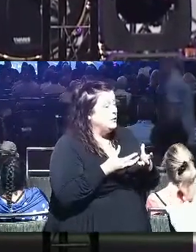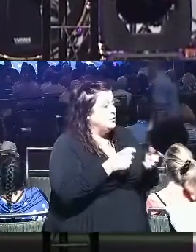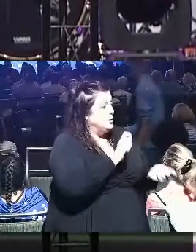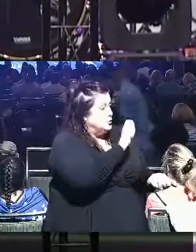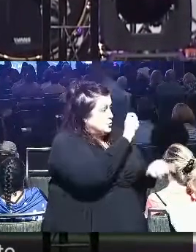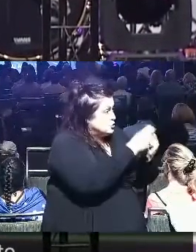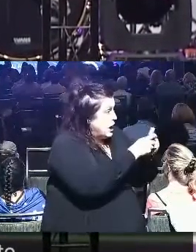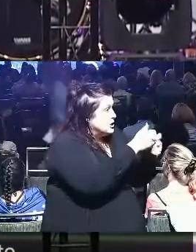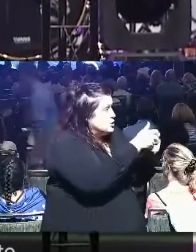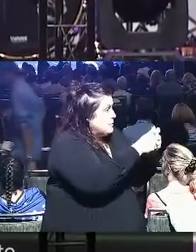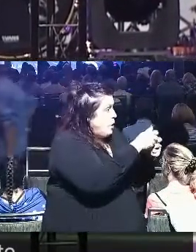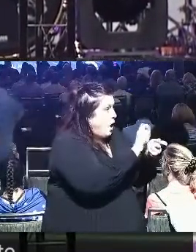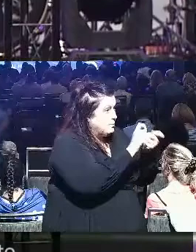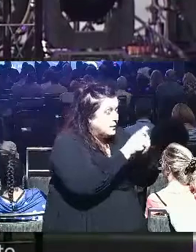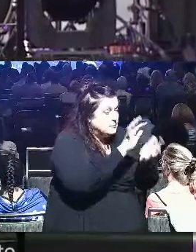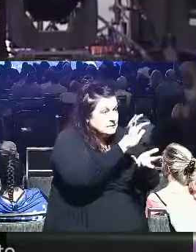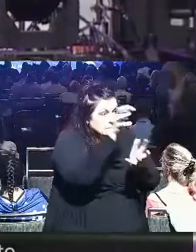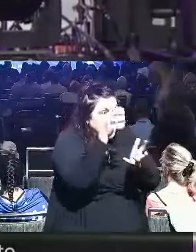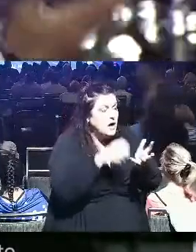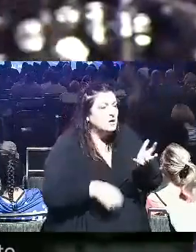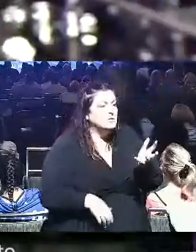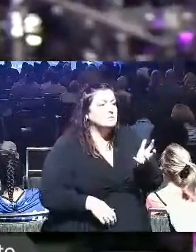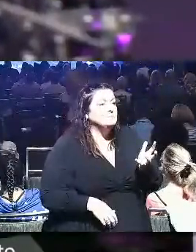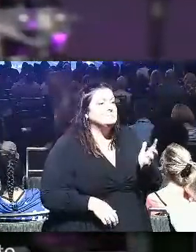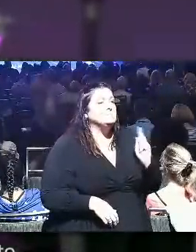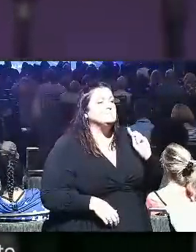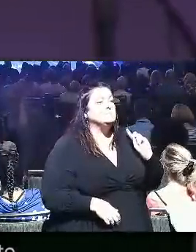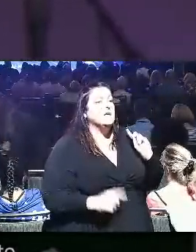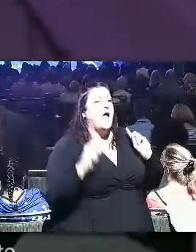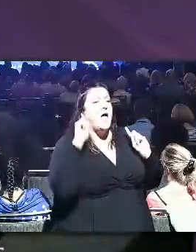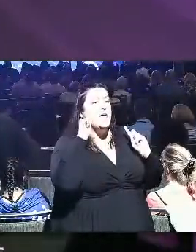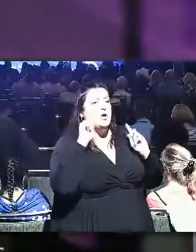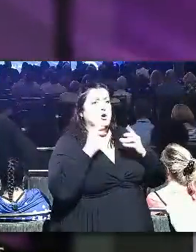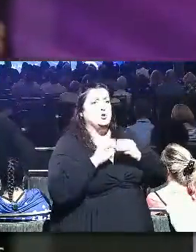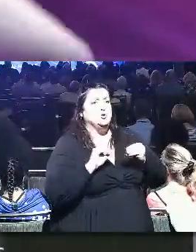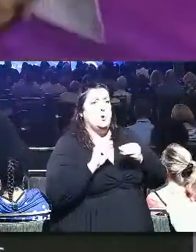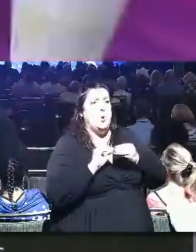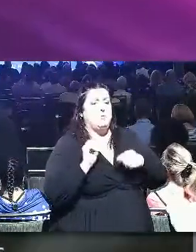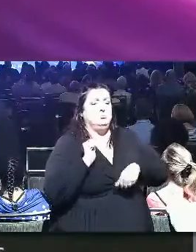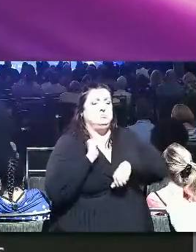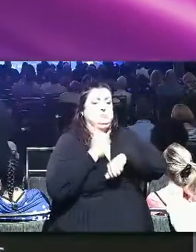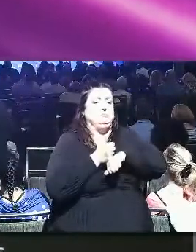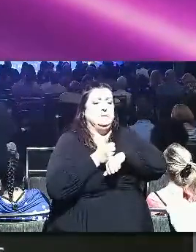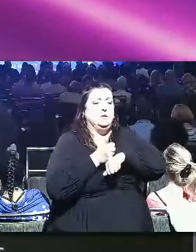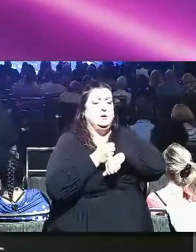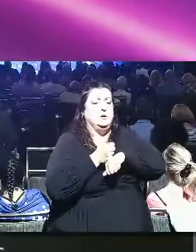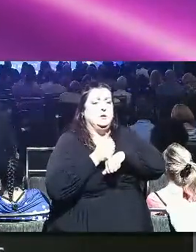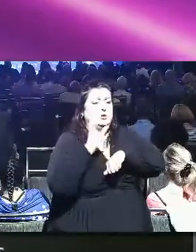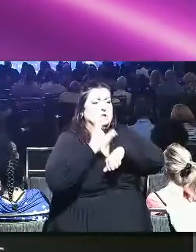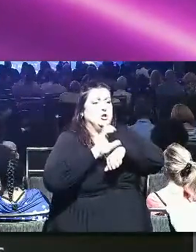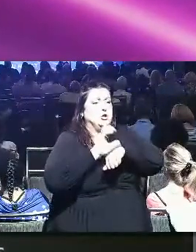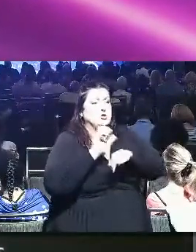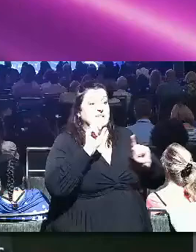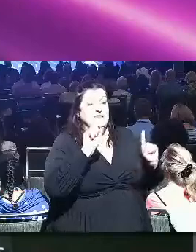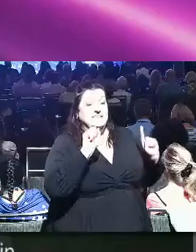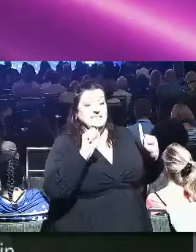and the problems. I grew up hearing stories about planting a diverse church in an apartheid-governed South